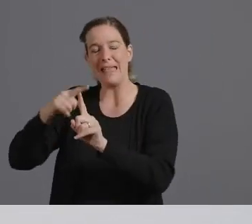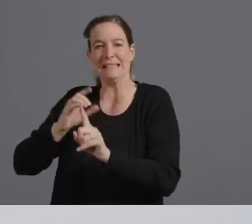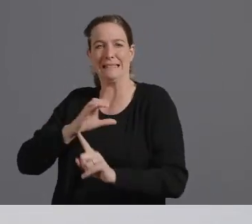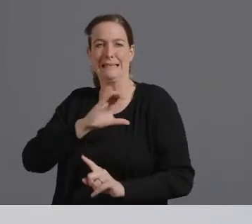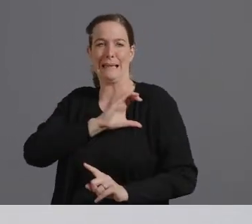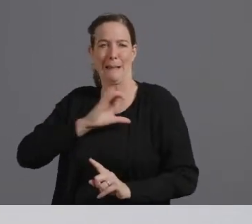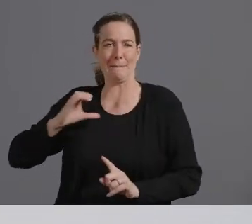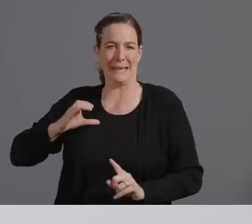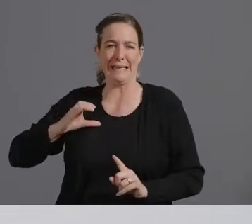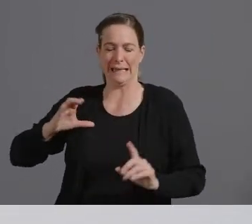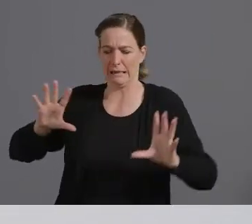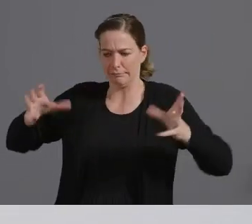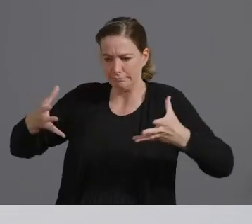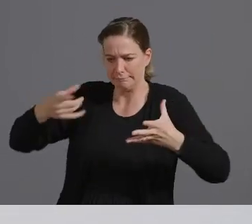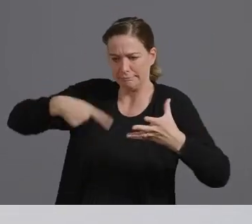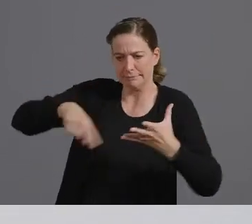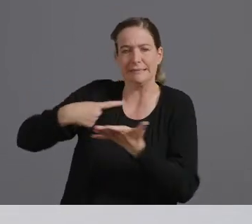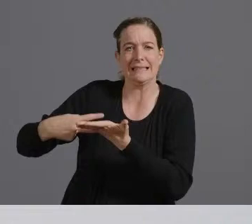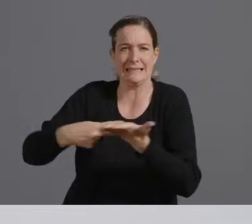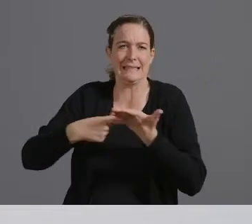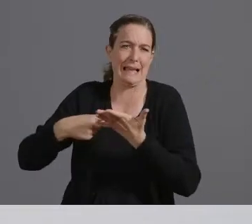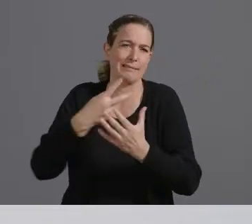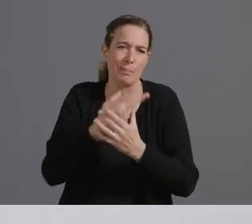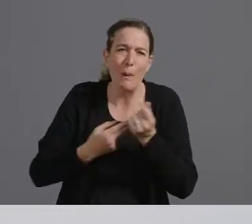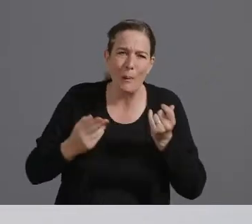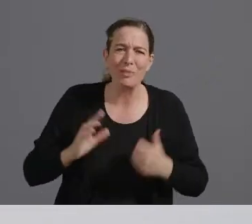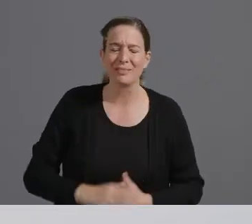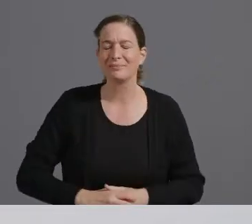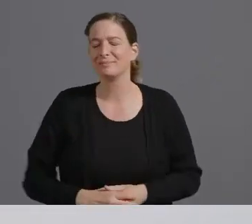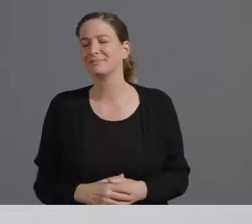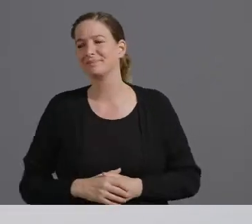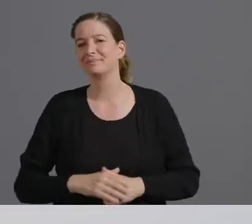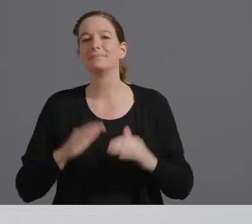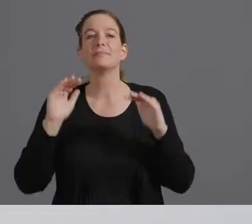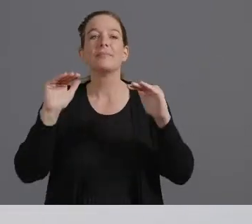Next is Monica Garcia. Hi, Monica.